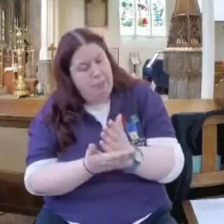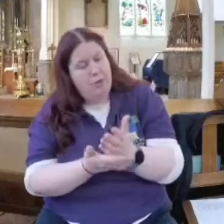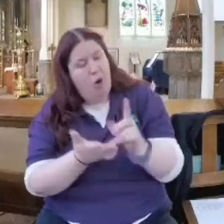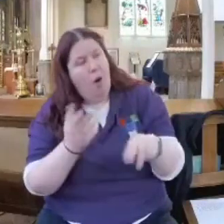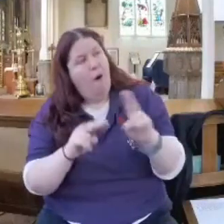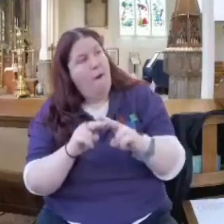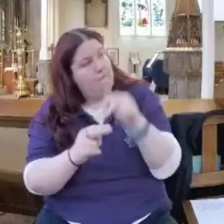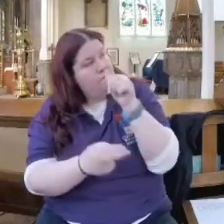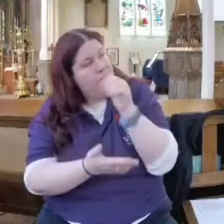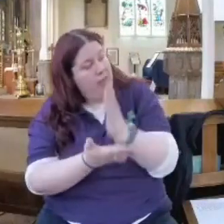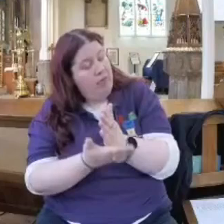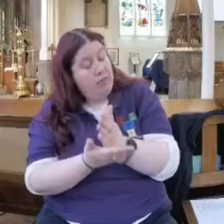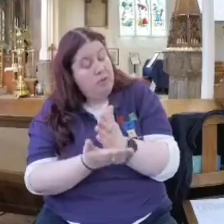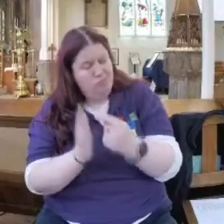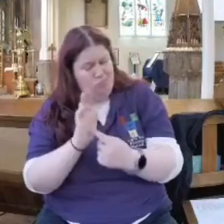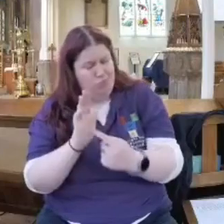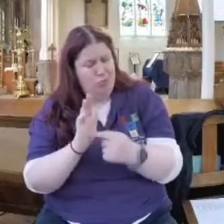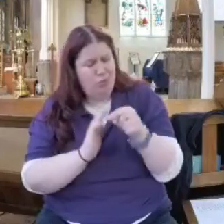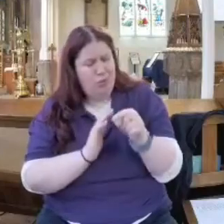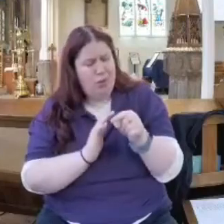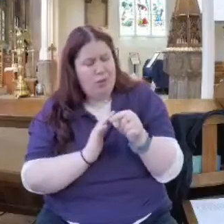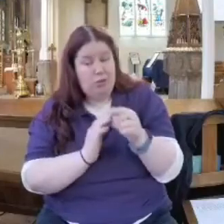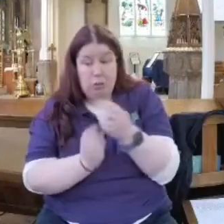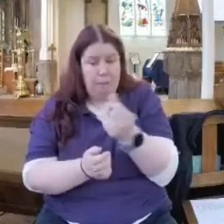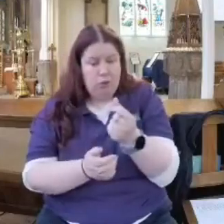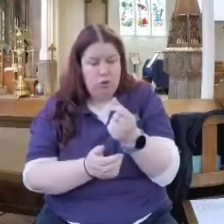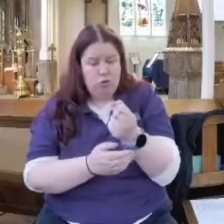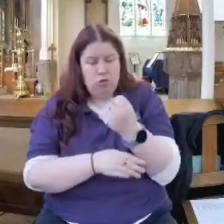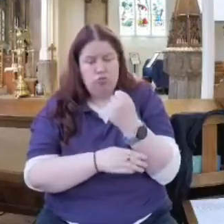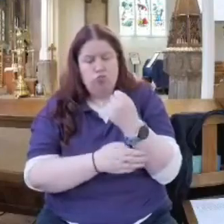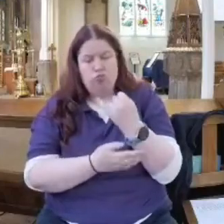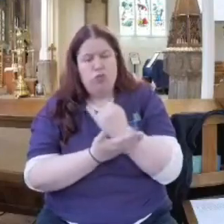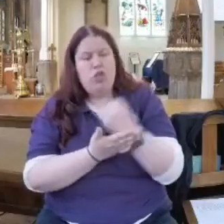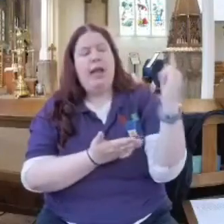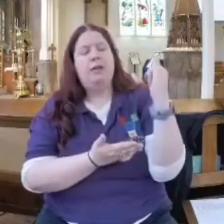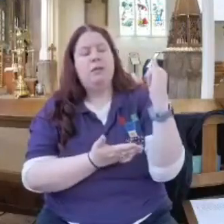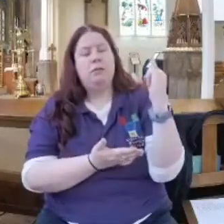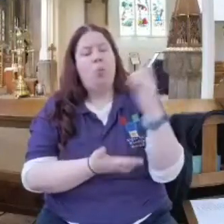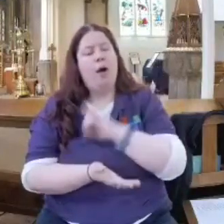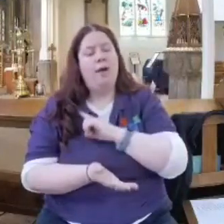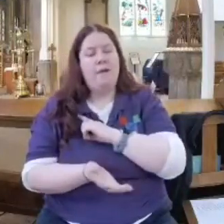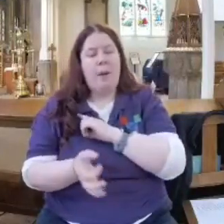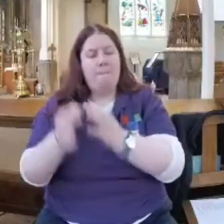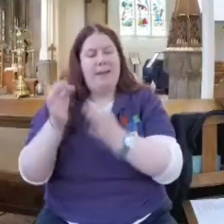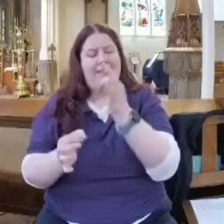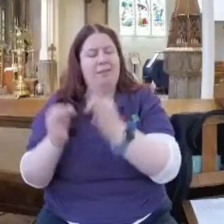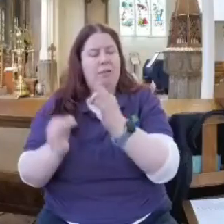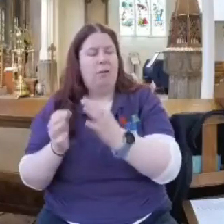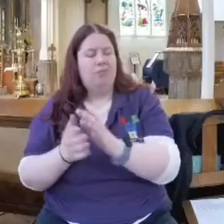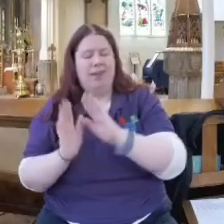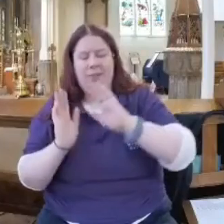Some people have specifically rejected the creed for political ends. It served